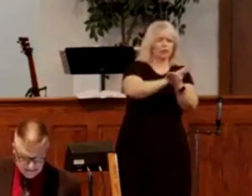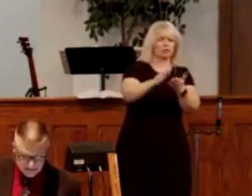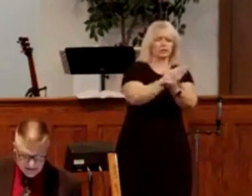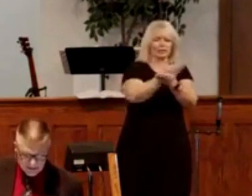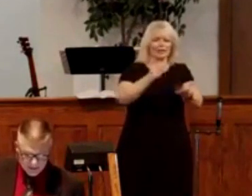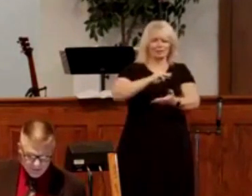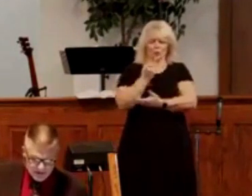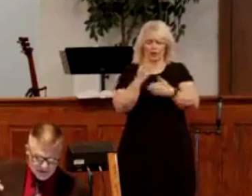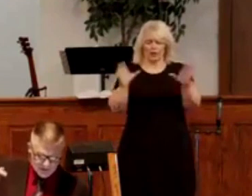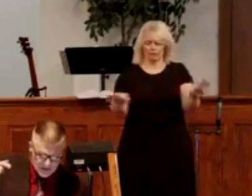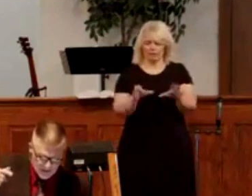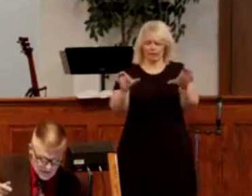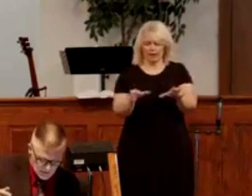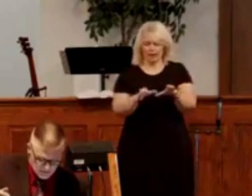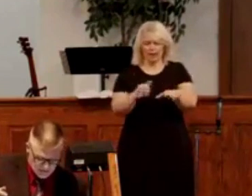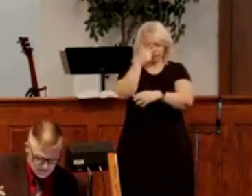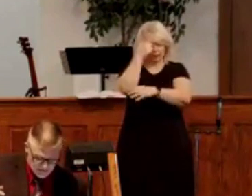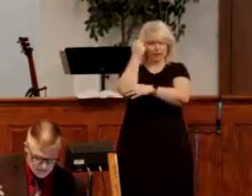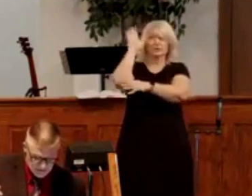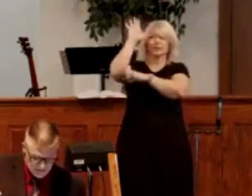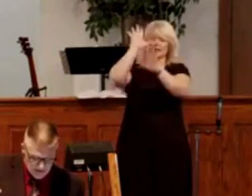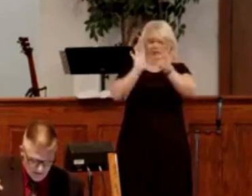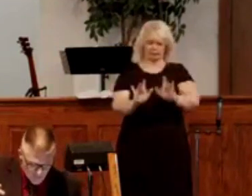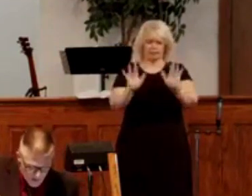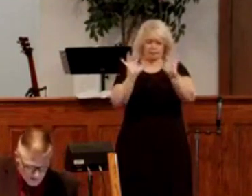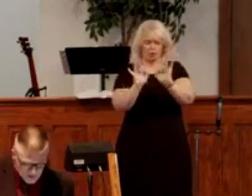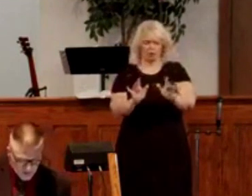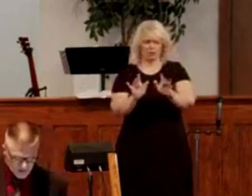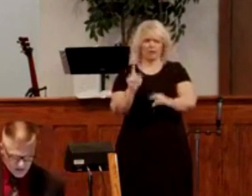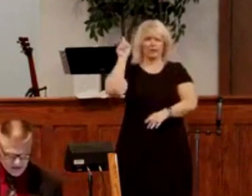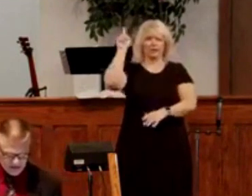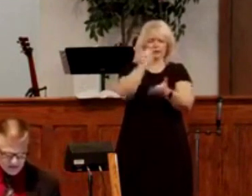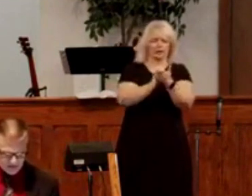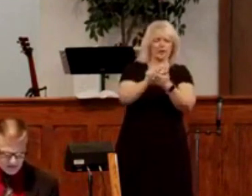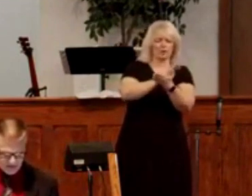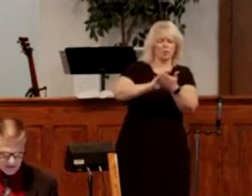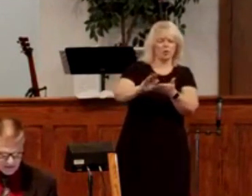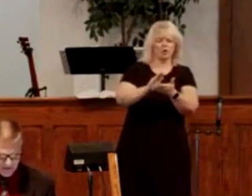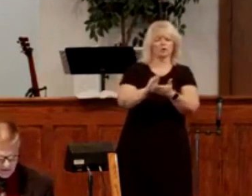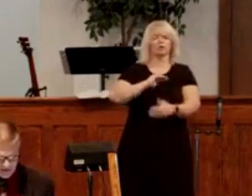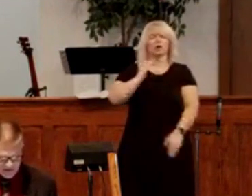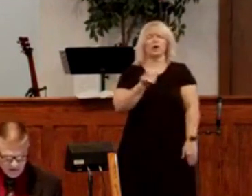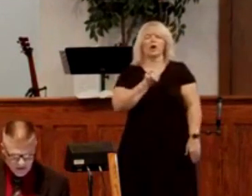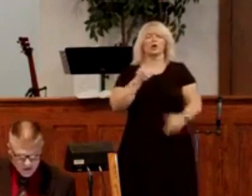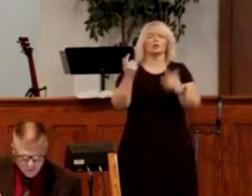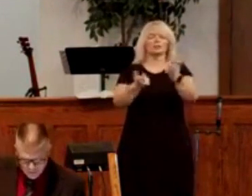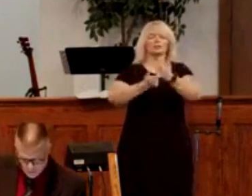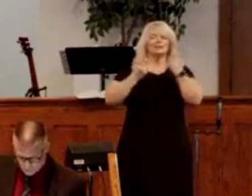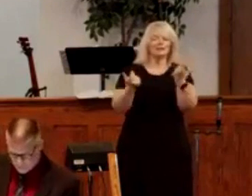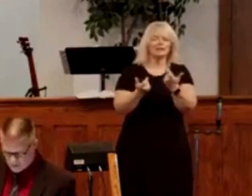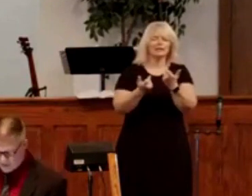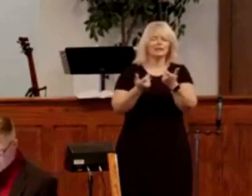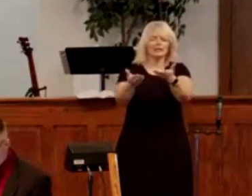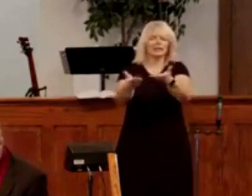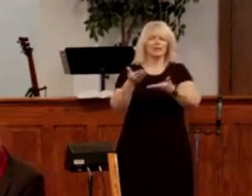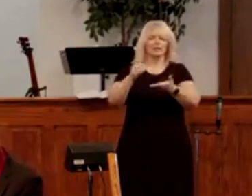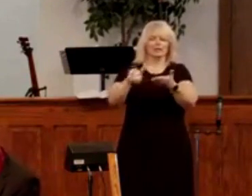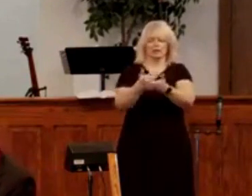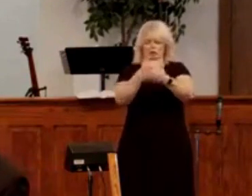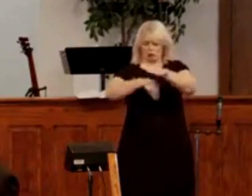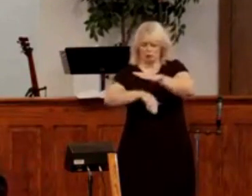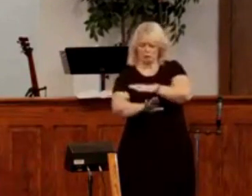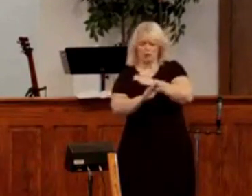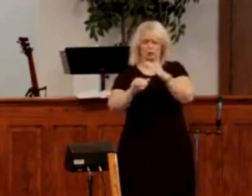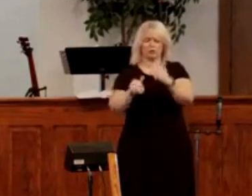done, but because of His mercy. He washed away our sins, giving us a new birth and new